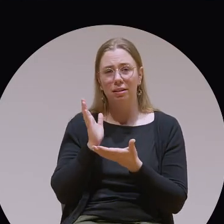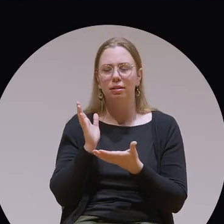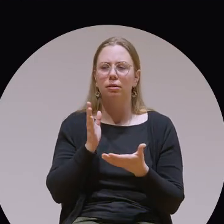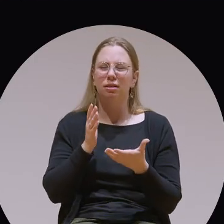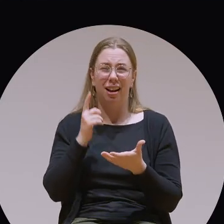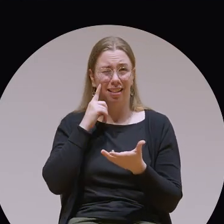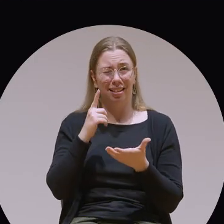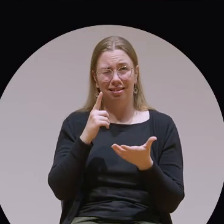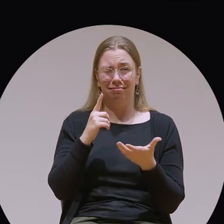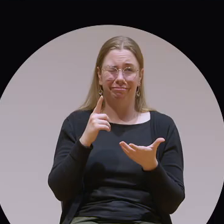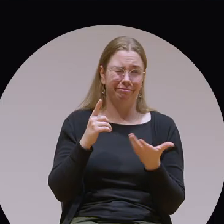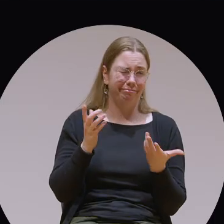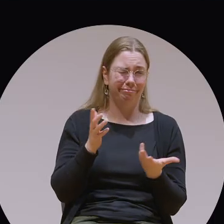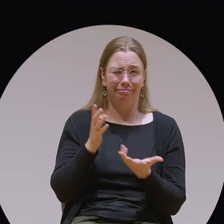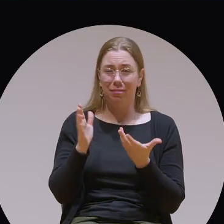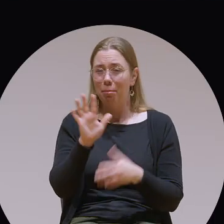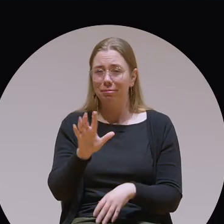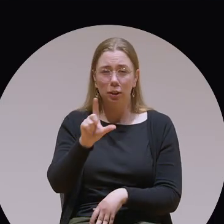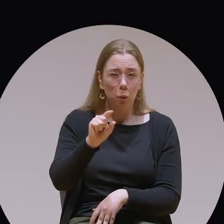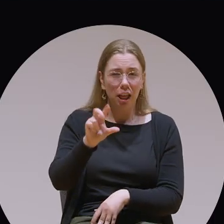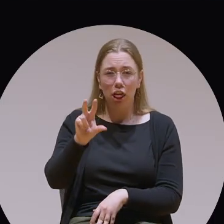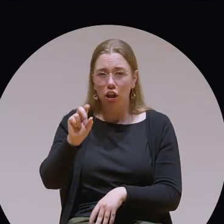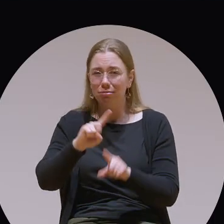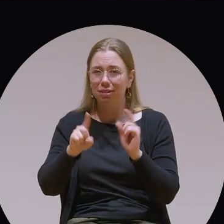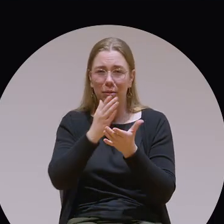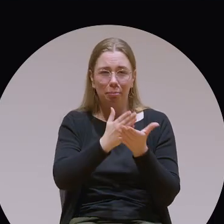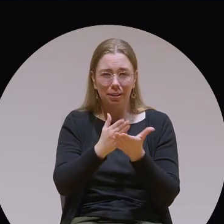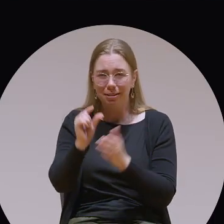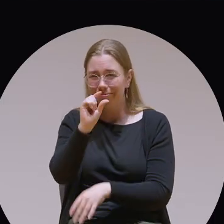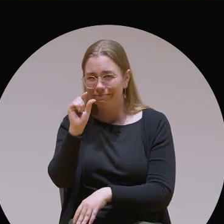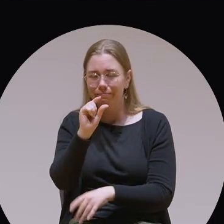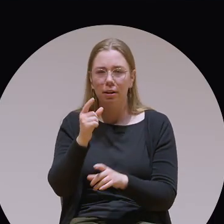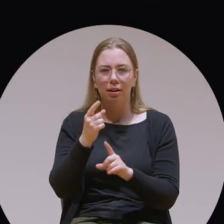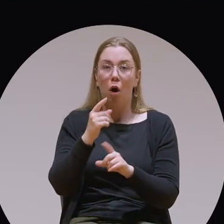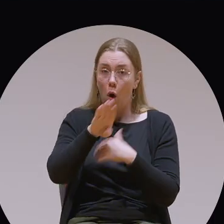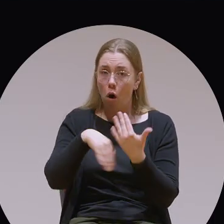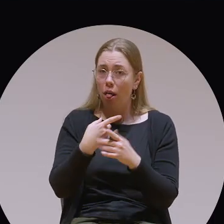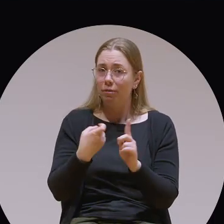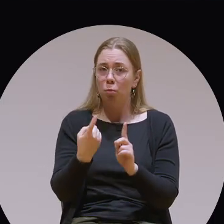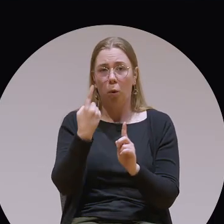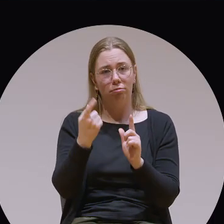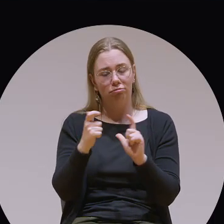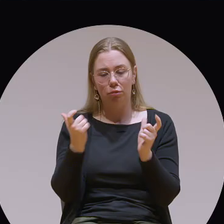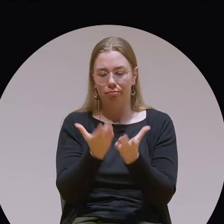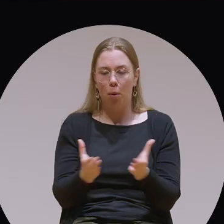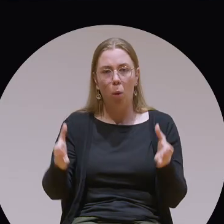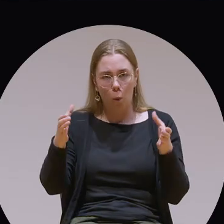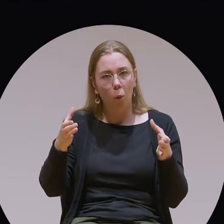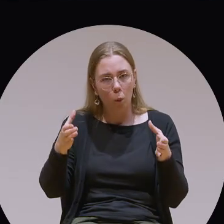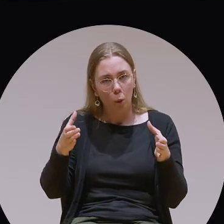it is. I think it's about 20 or 30 different fragments, which all came from one giant mixing